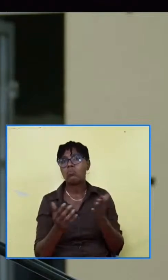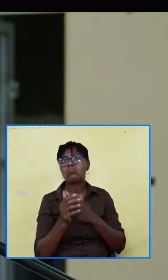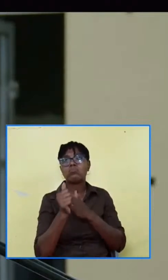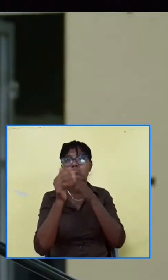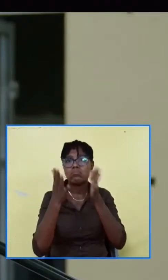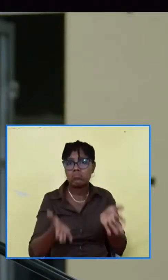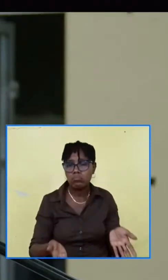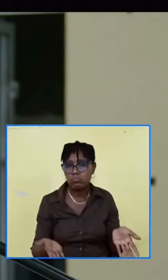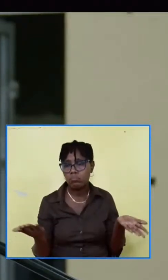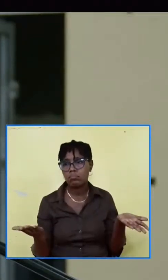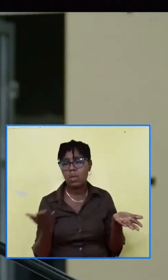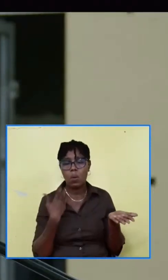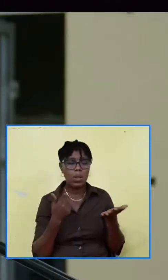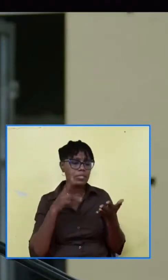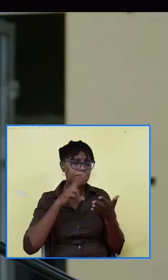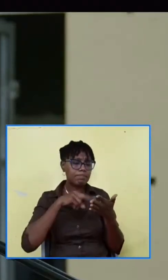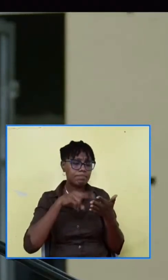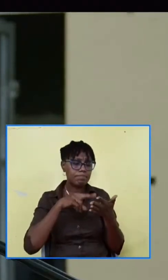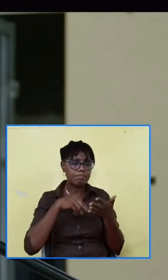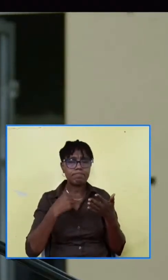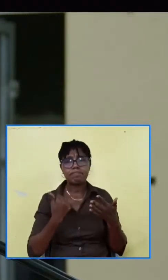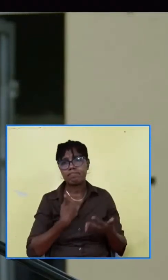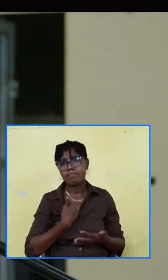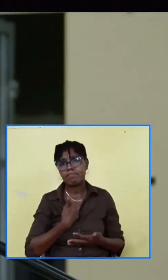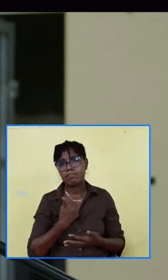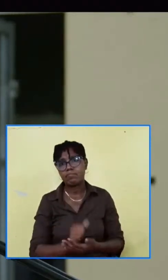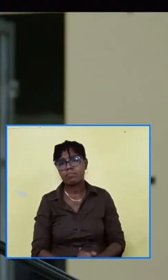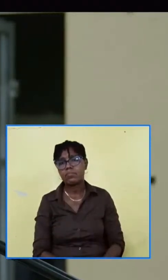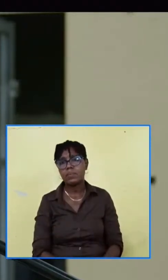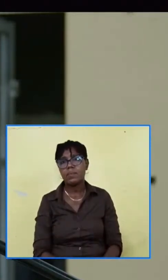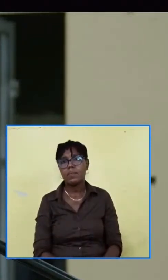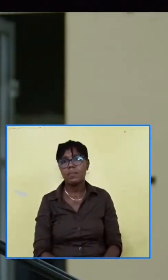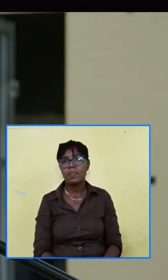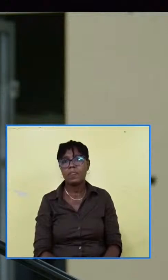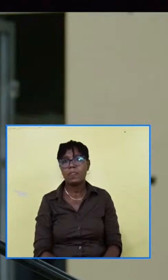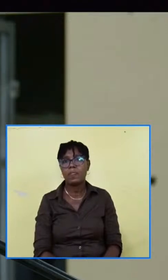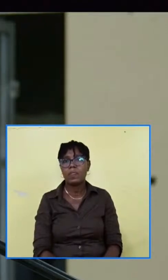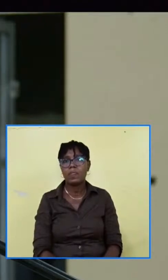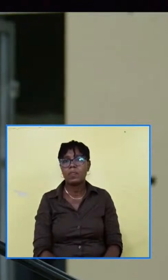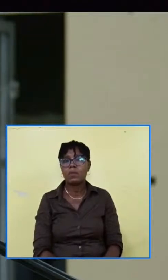I would like to see that, the investment guidelines.